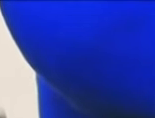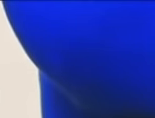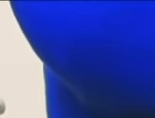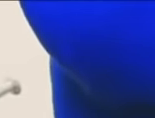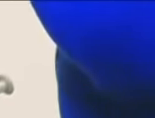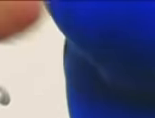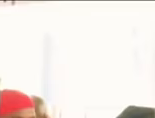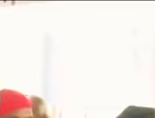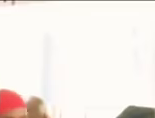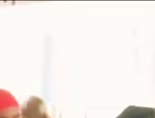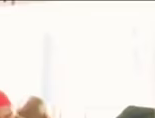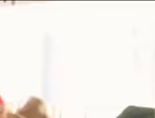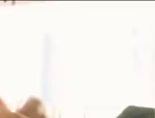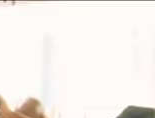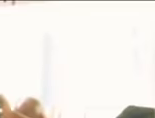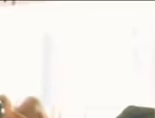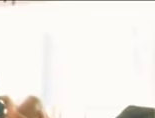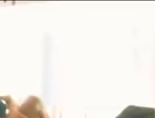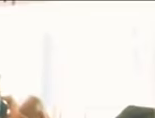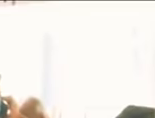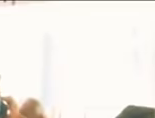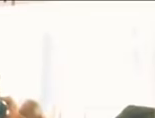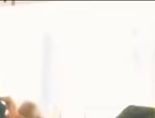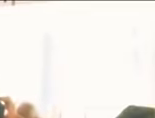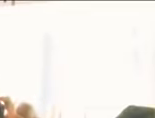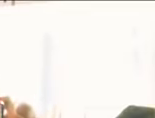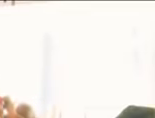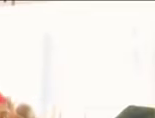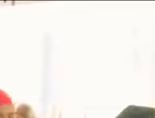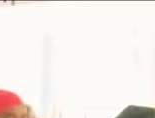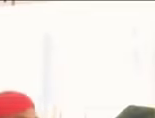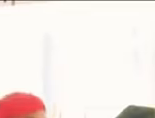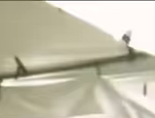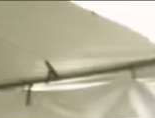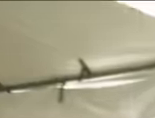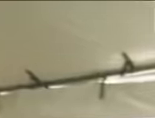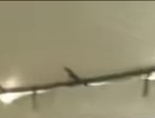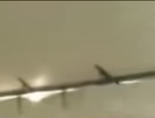I am taking the vaccine for myself and my son who is disabled at home.